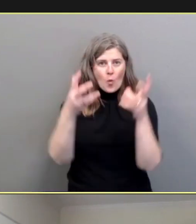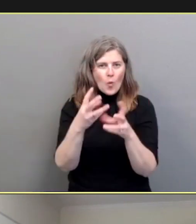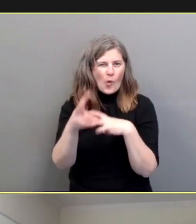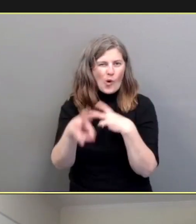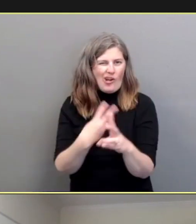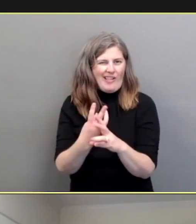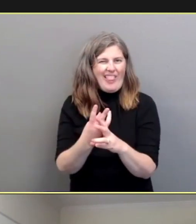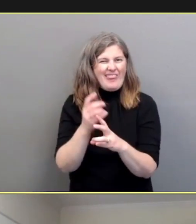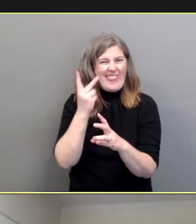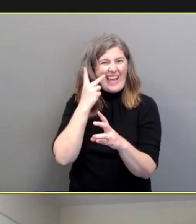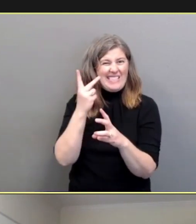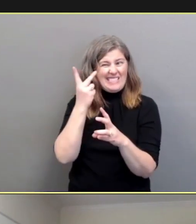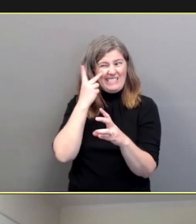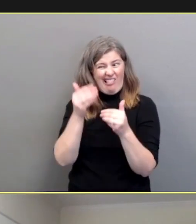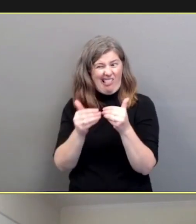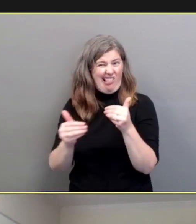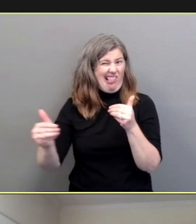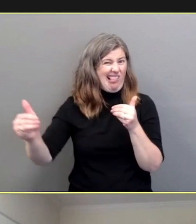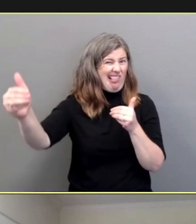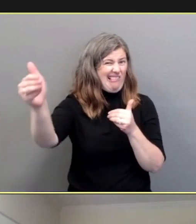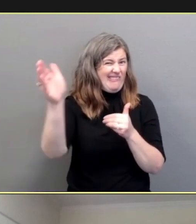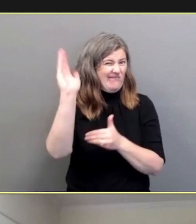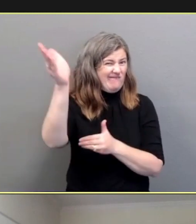a ways away.